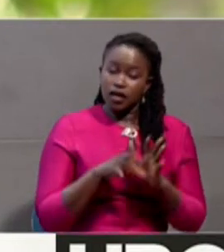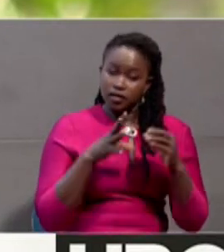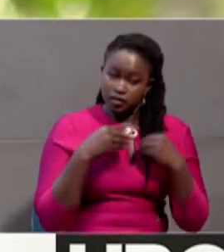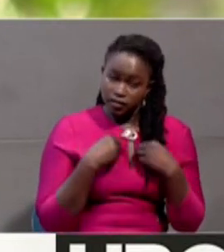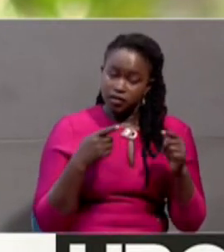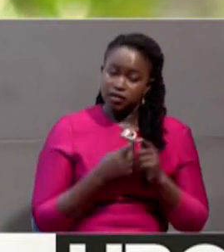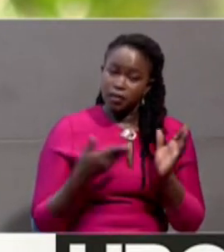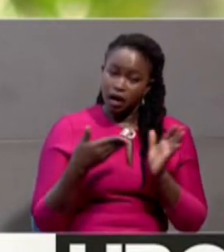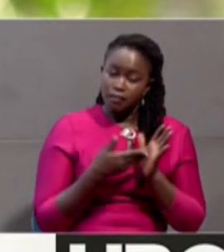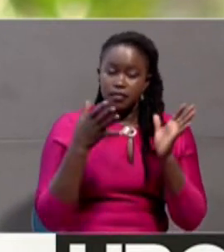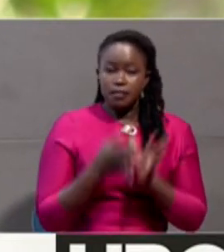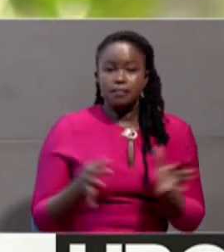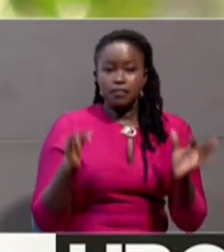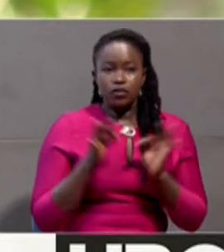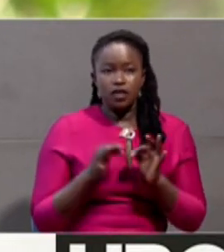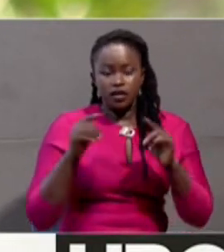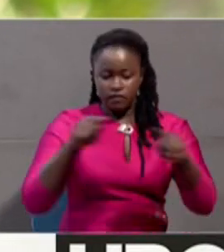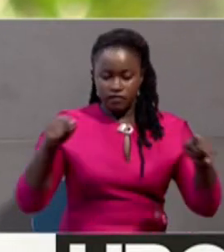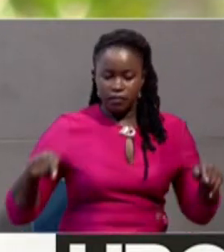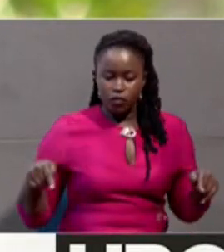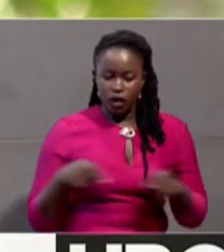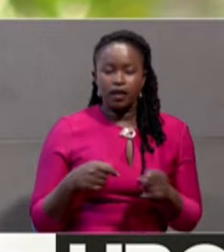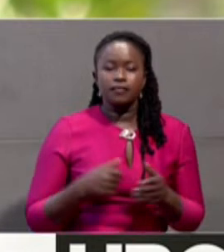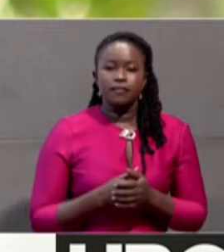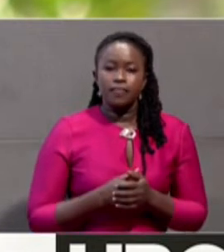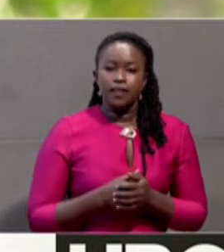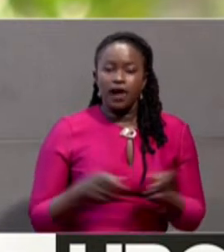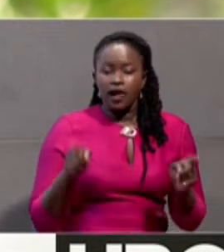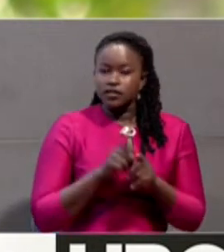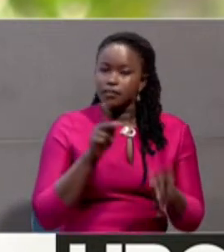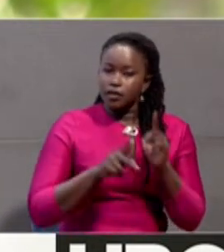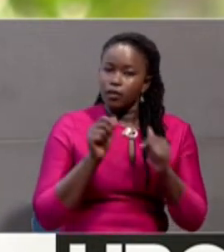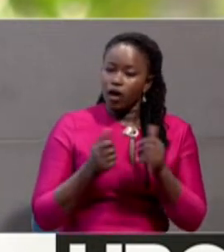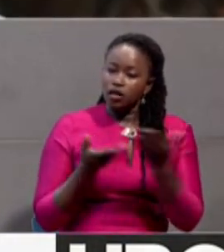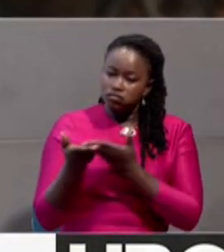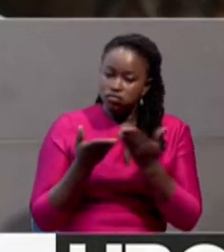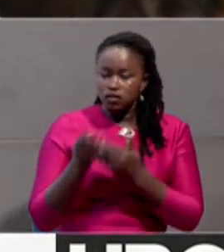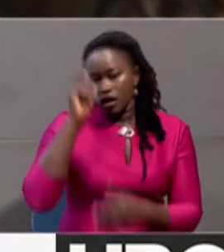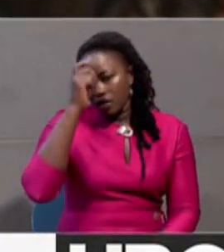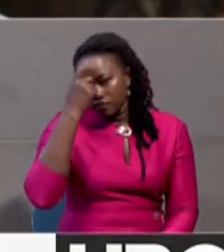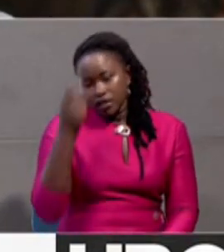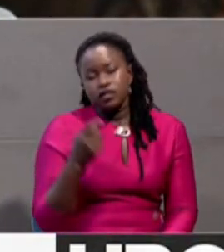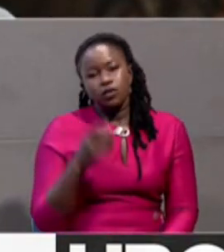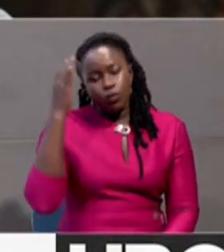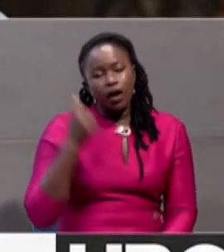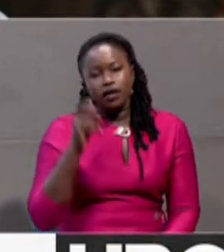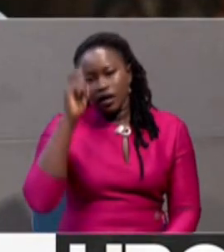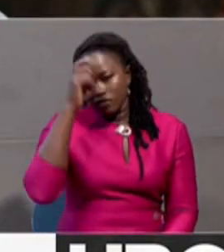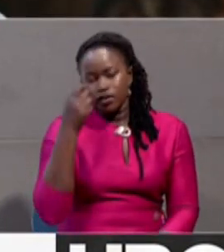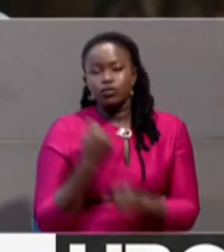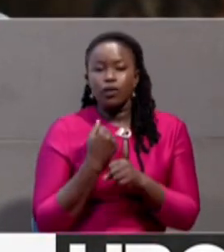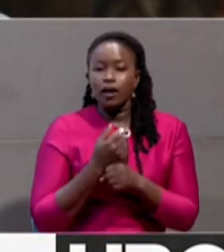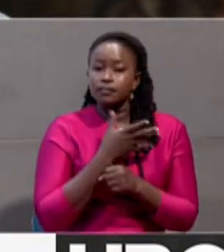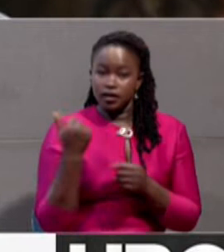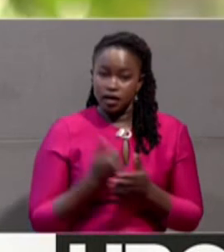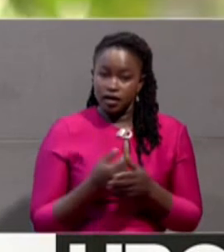important framework through which citizens can engage government for government to perform better. The problem